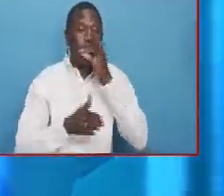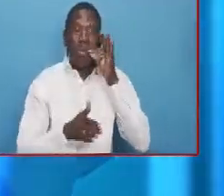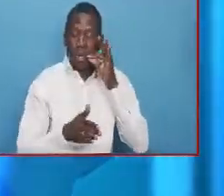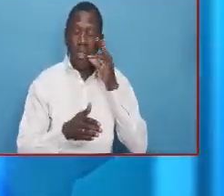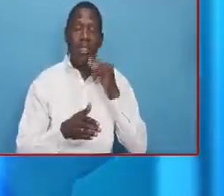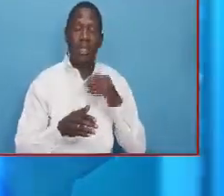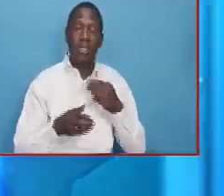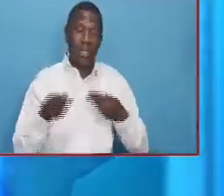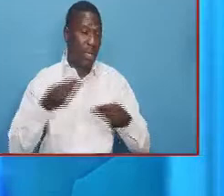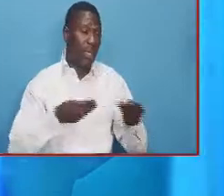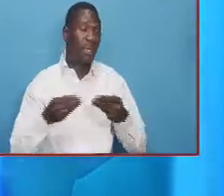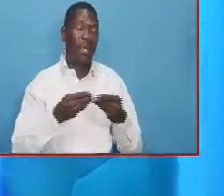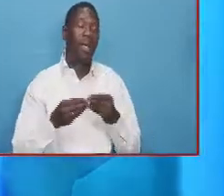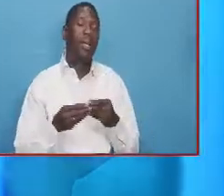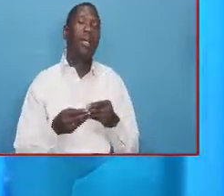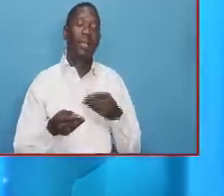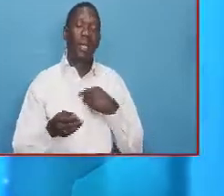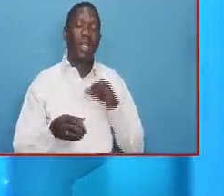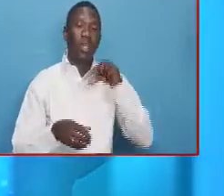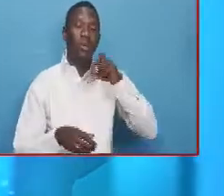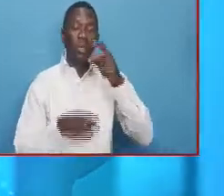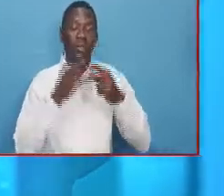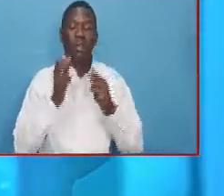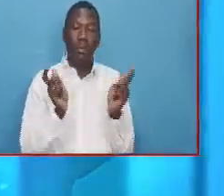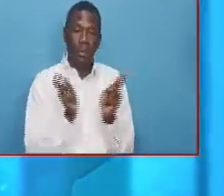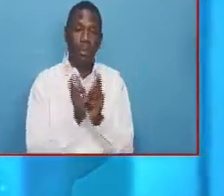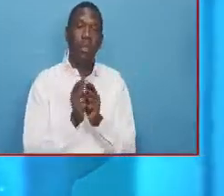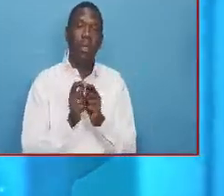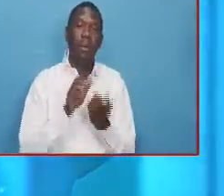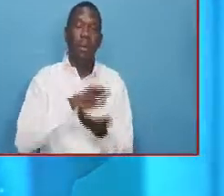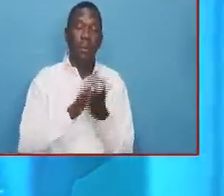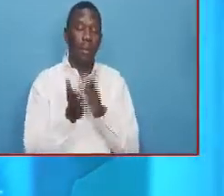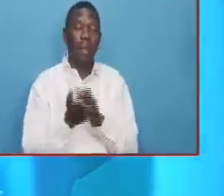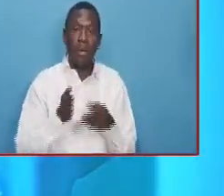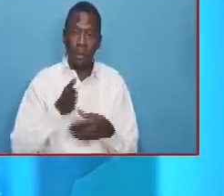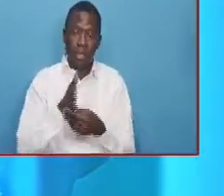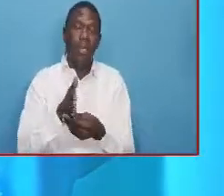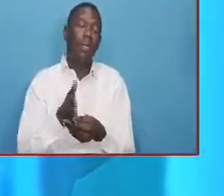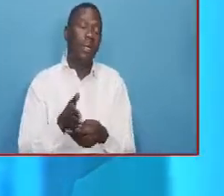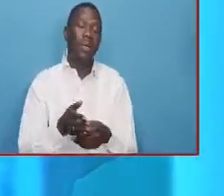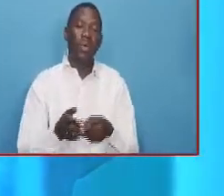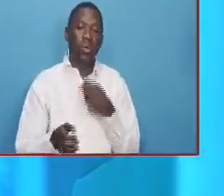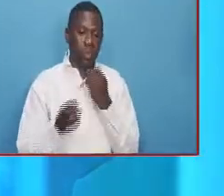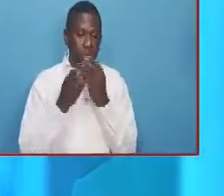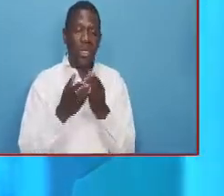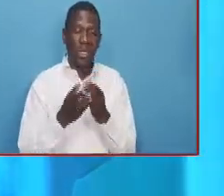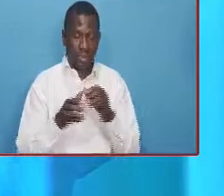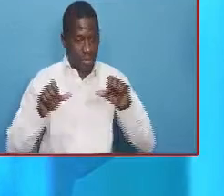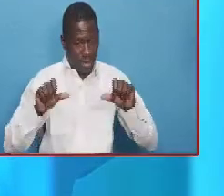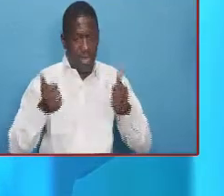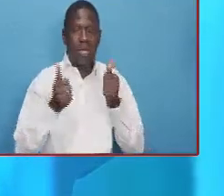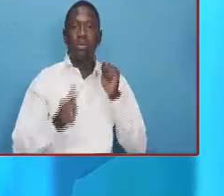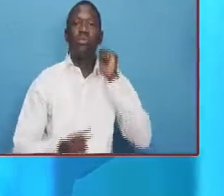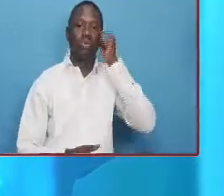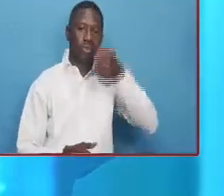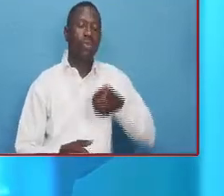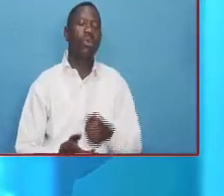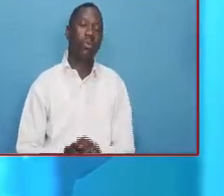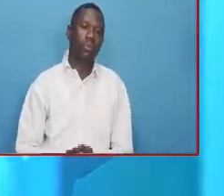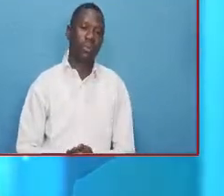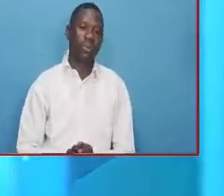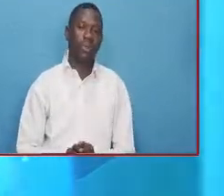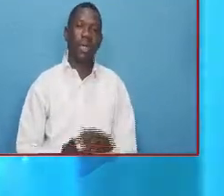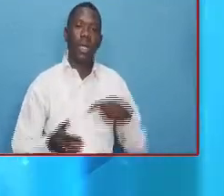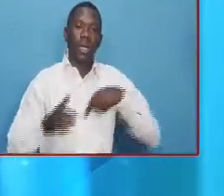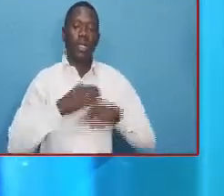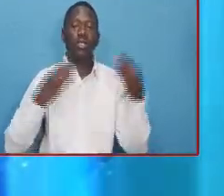QTV engaged the KMC market manager Modu Njai, who said sales or Wanter will commence tomorrow.